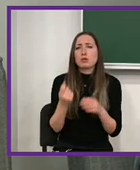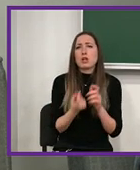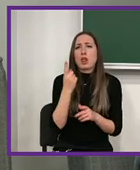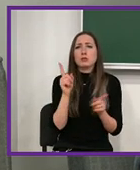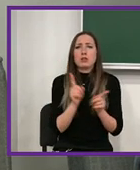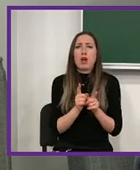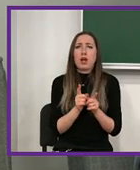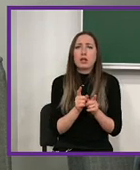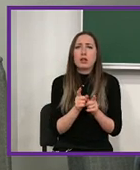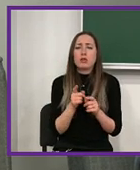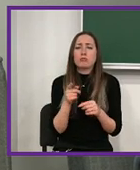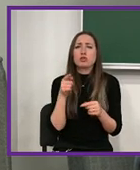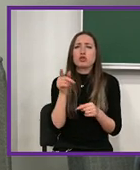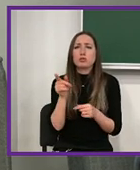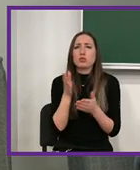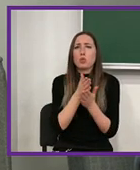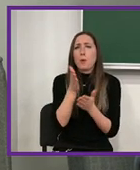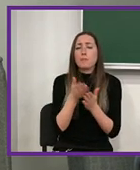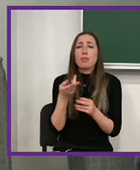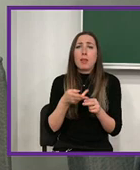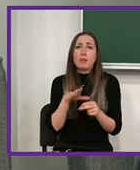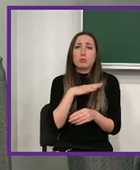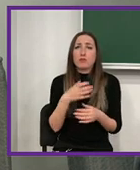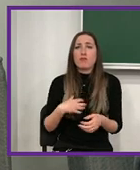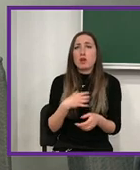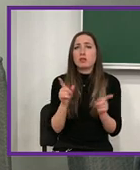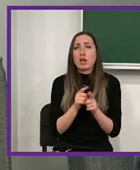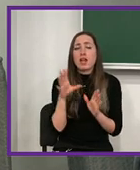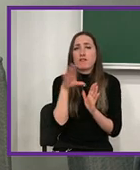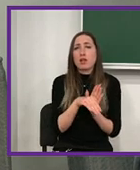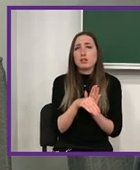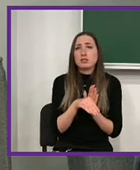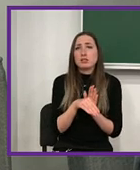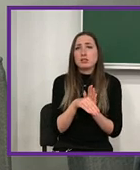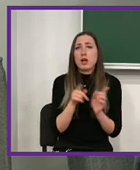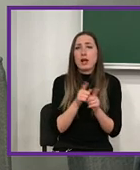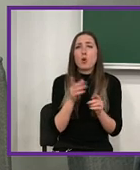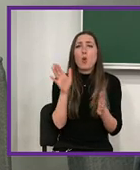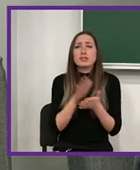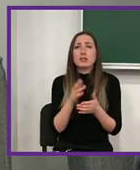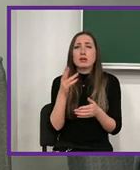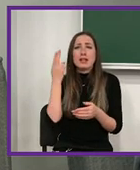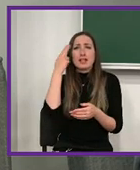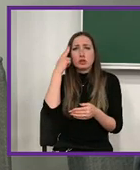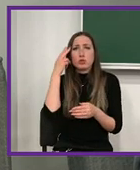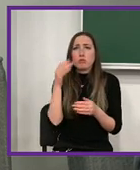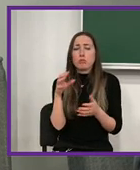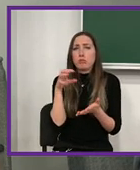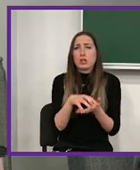have a risk-based approach to our human rights work. Otherwise, this task would be hugely